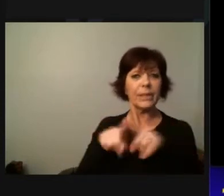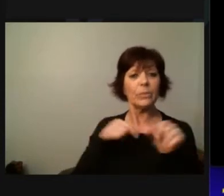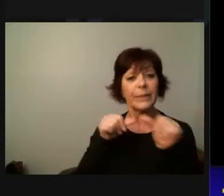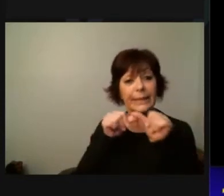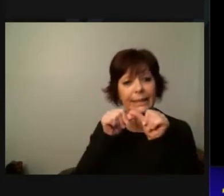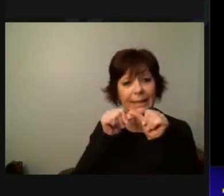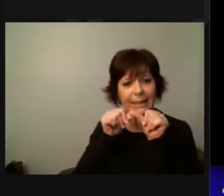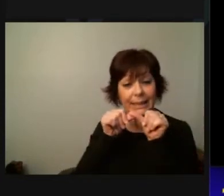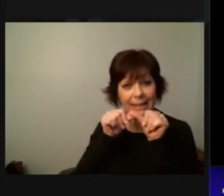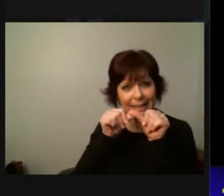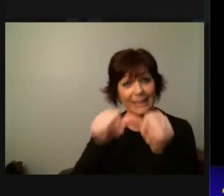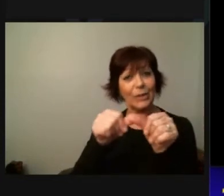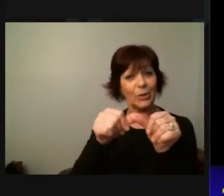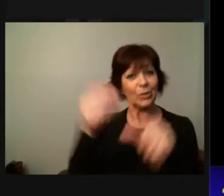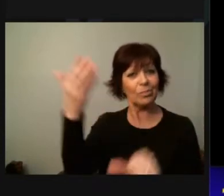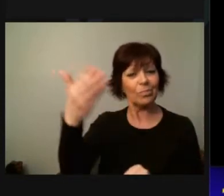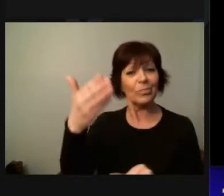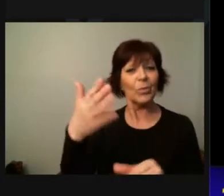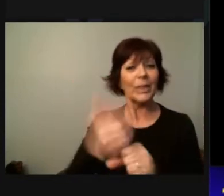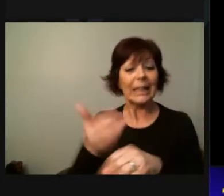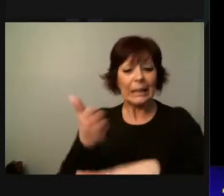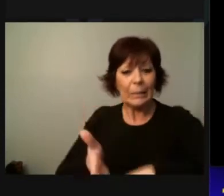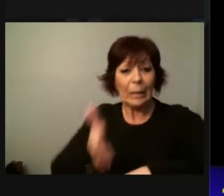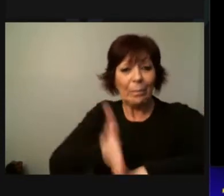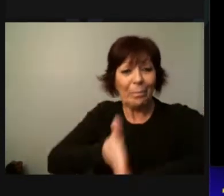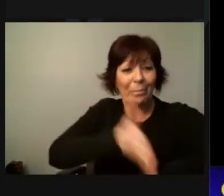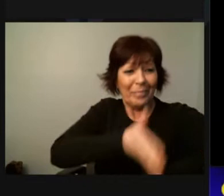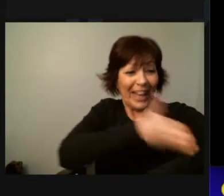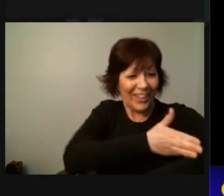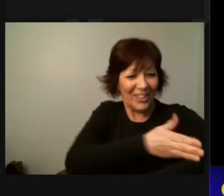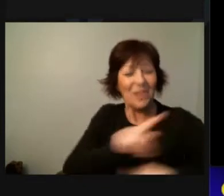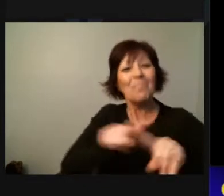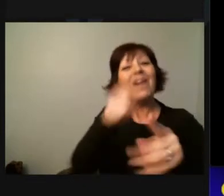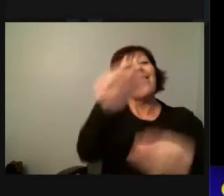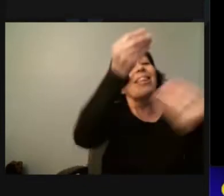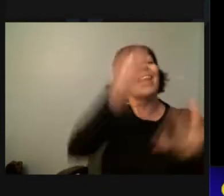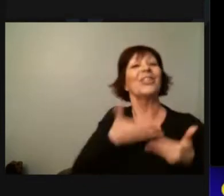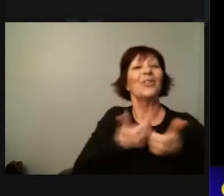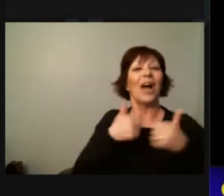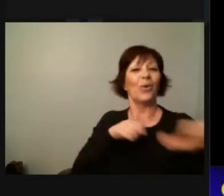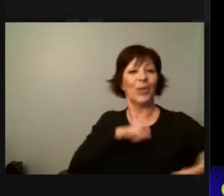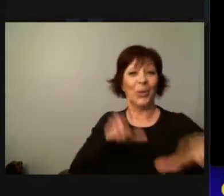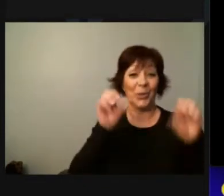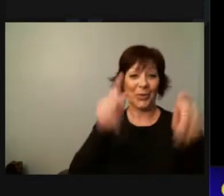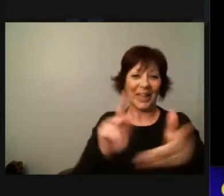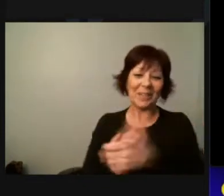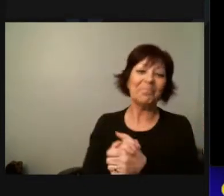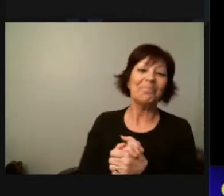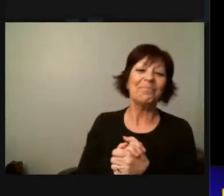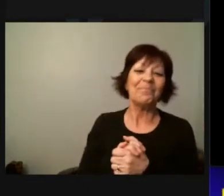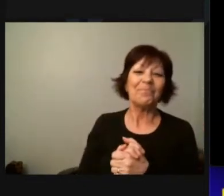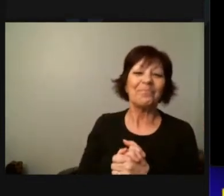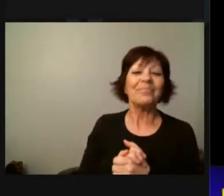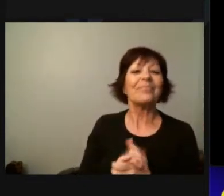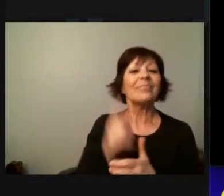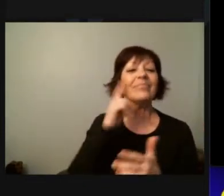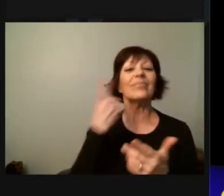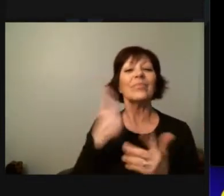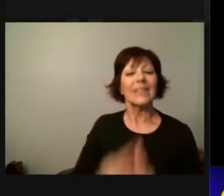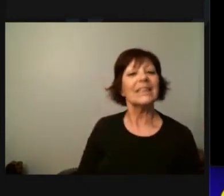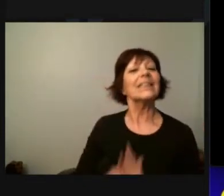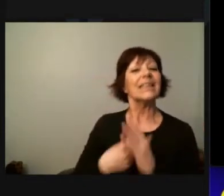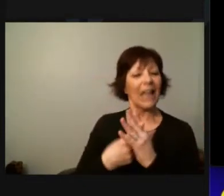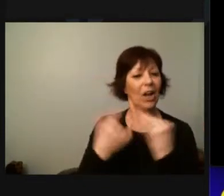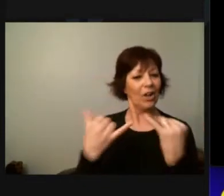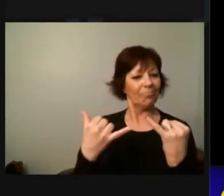to do this presentation, we get a little bit better, but you could let us know how we're doing. So we're gonna start this